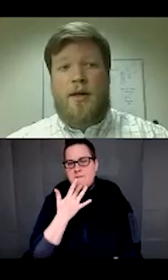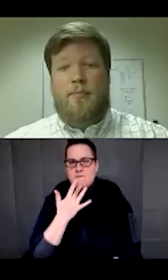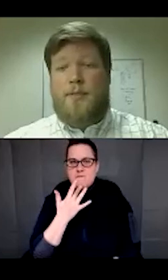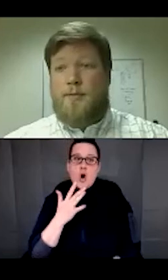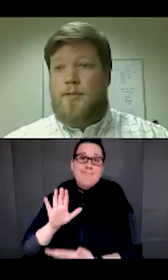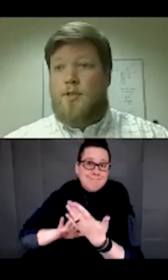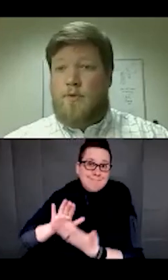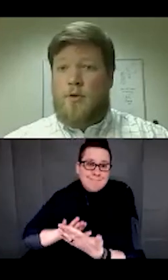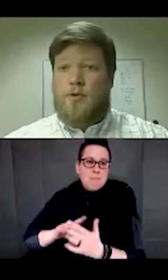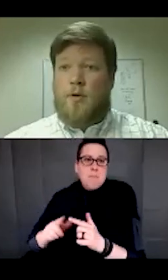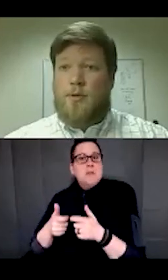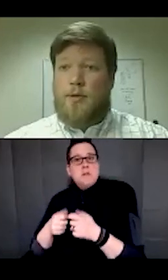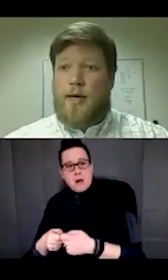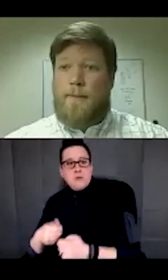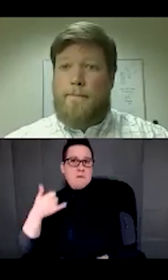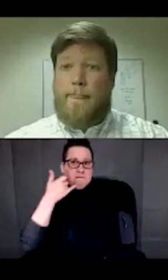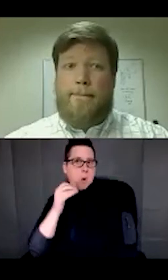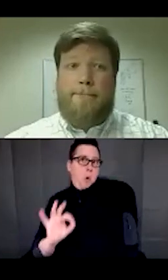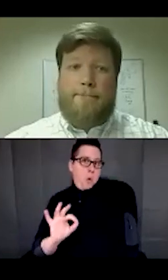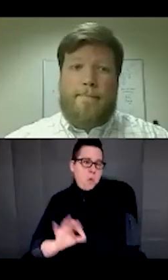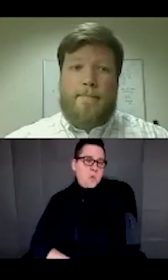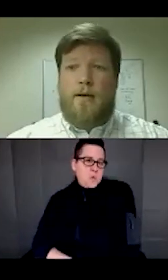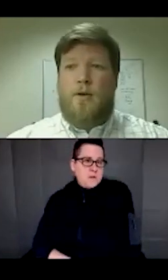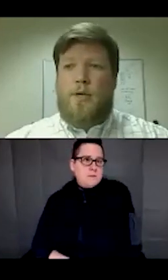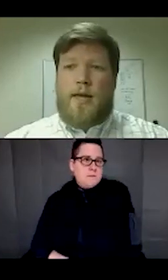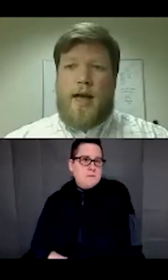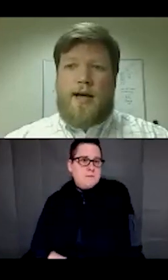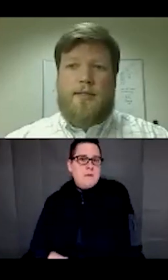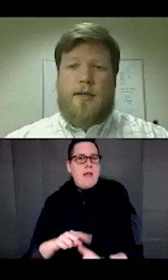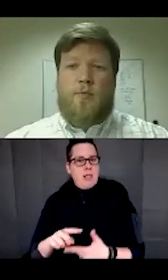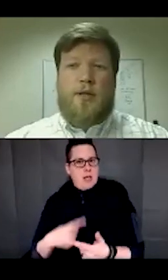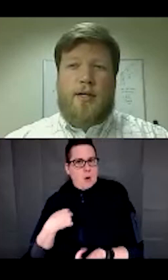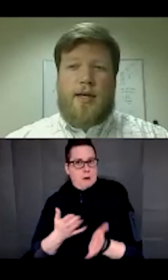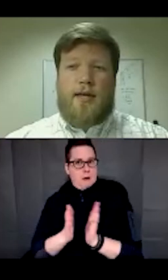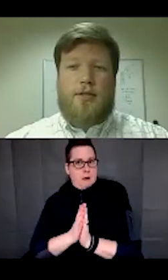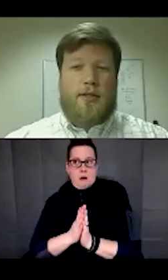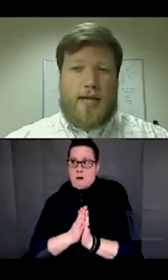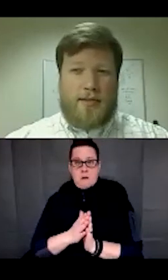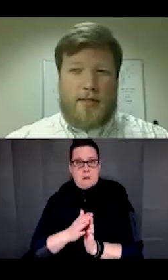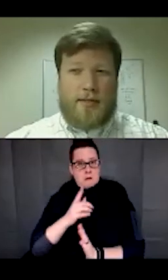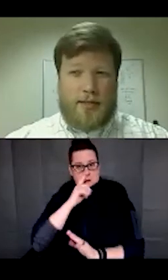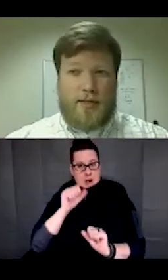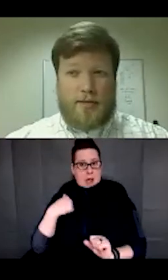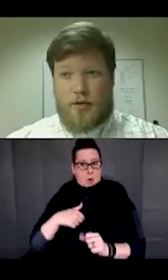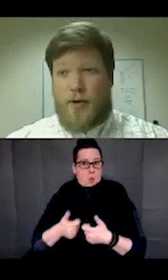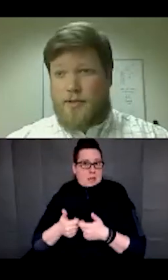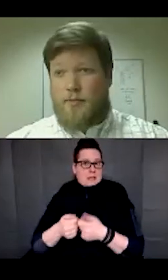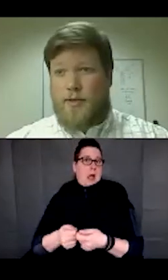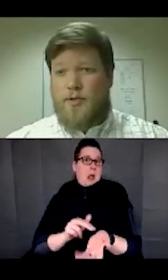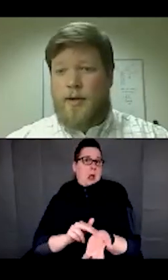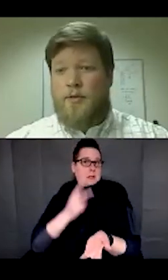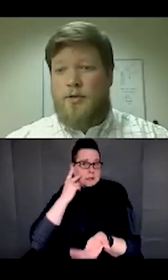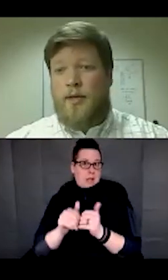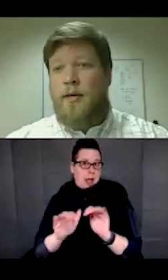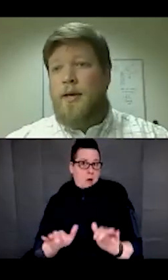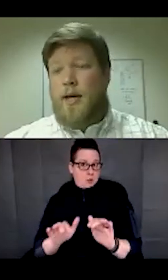person, but text messages and phone calls were also okay. We then asked if we could engage in text assessments, so asking them questions